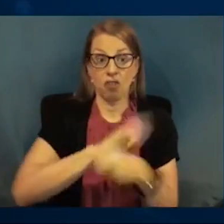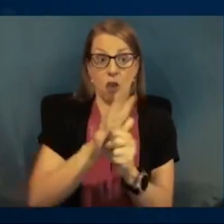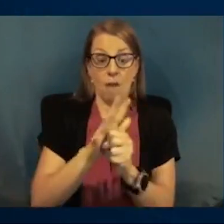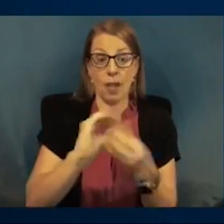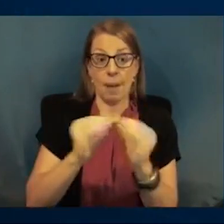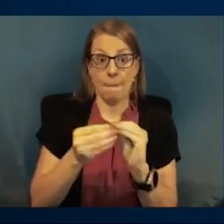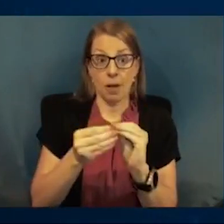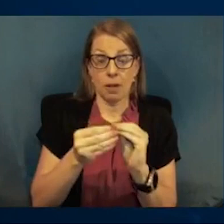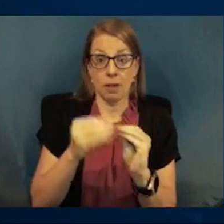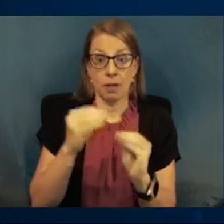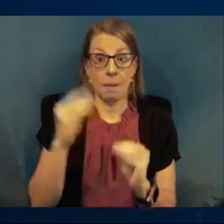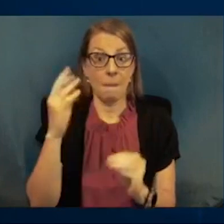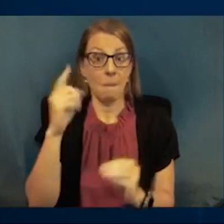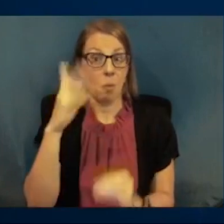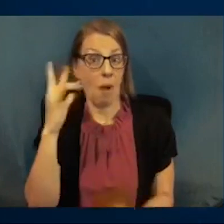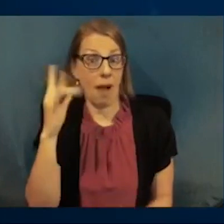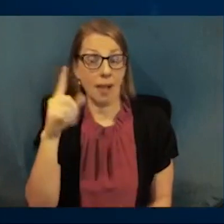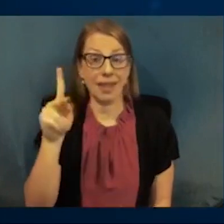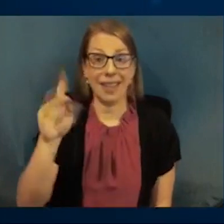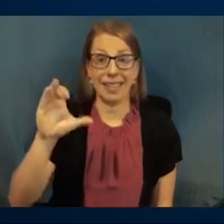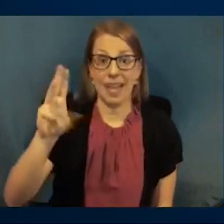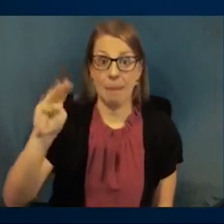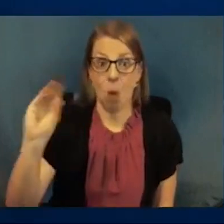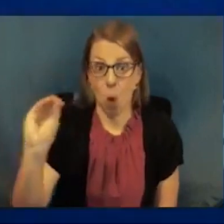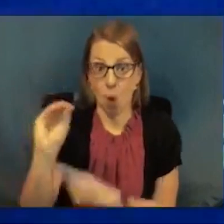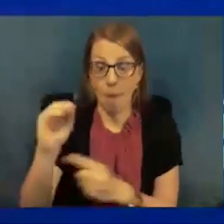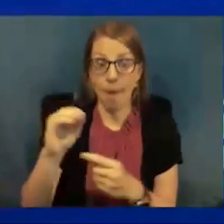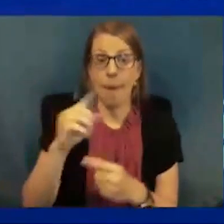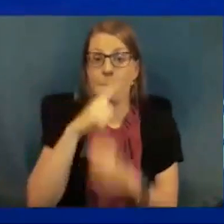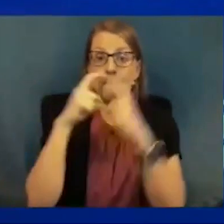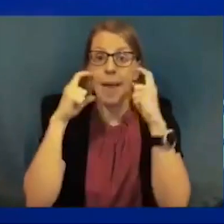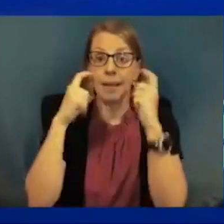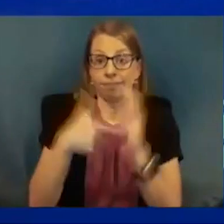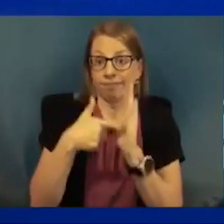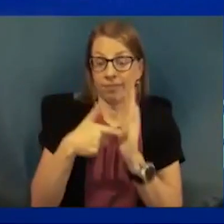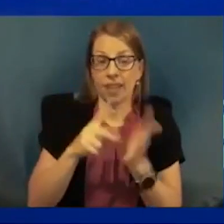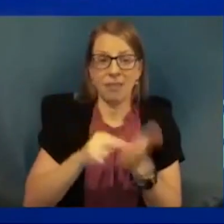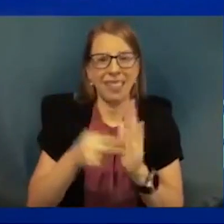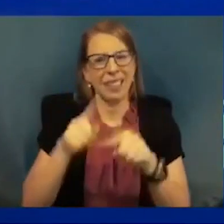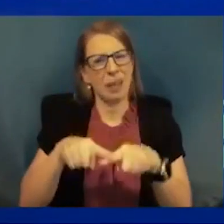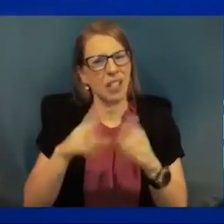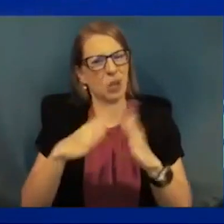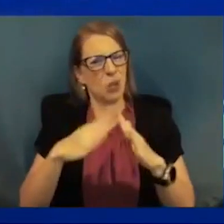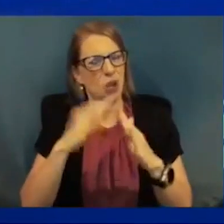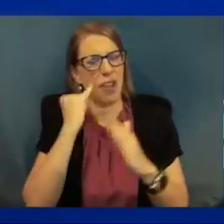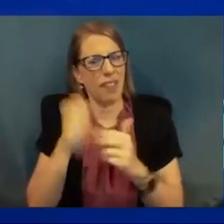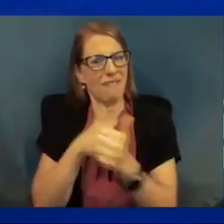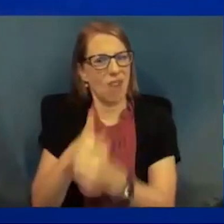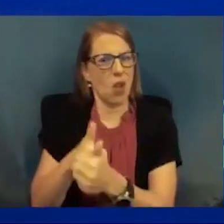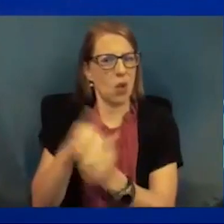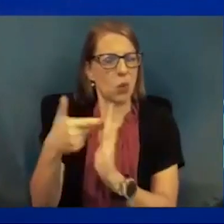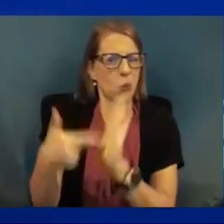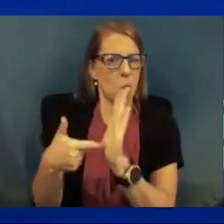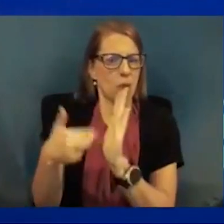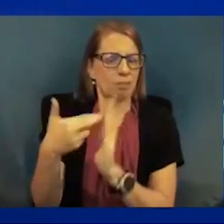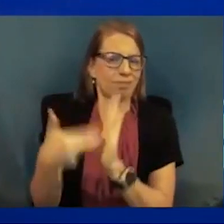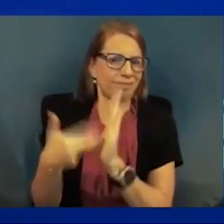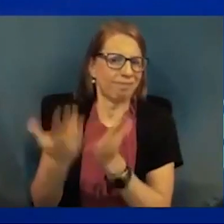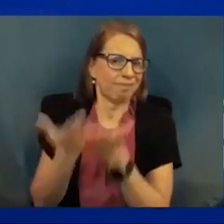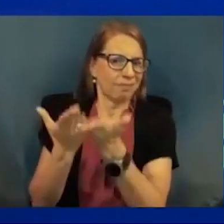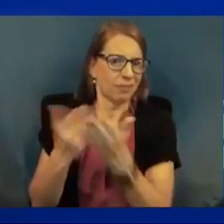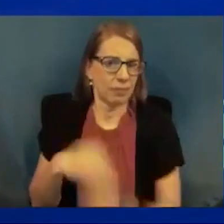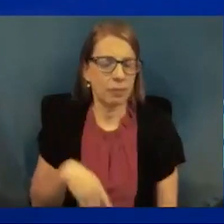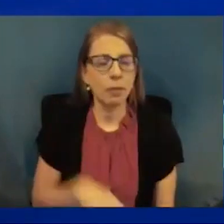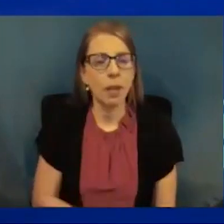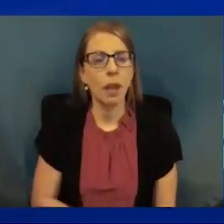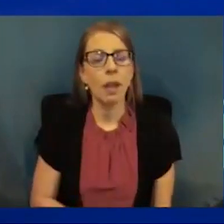on whether or not other communities follow suit. You can't just do it by yourself. I do think the Kansas City, Missouri mask mandate will make a difference, and I think